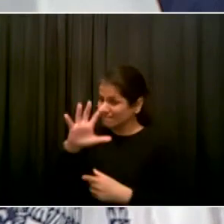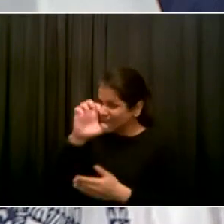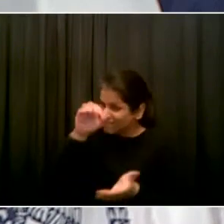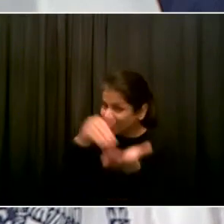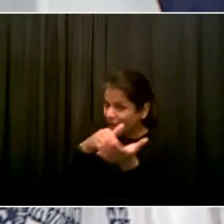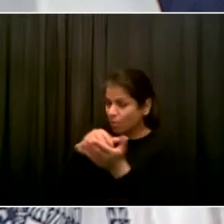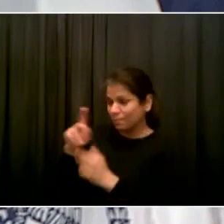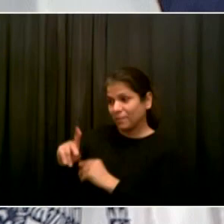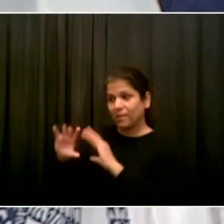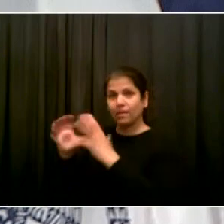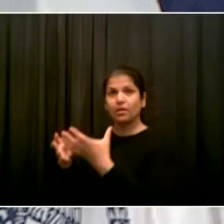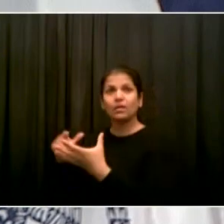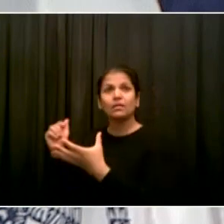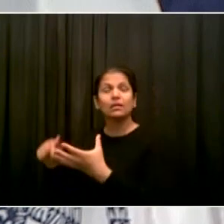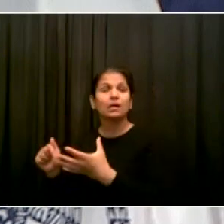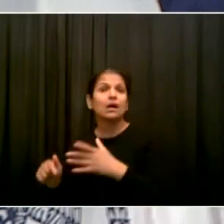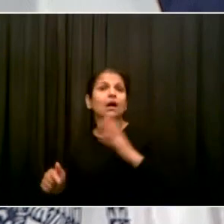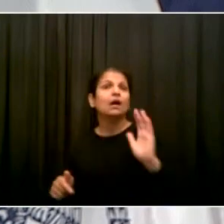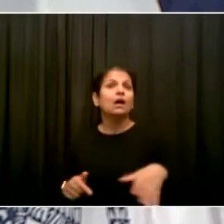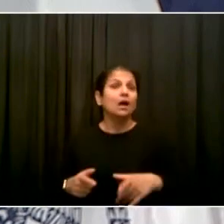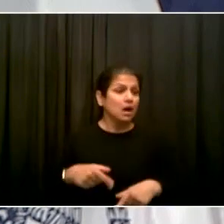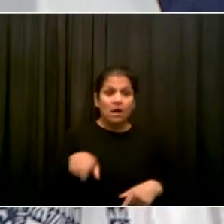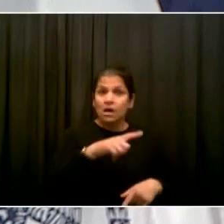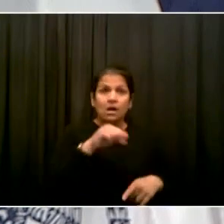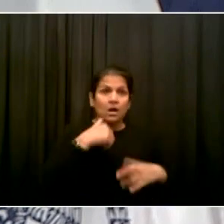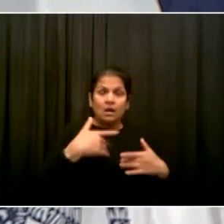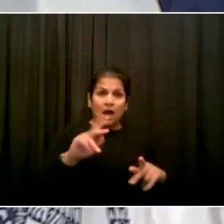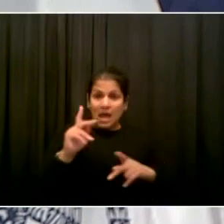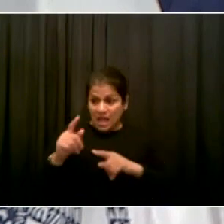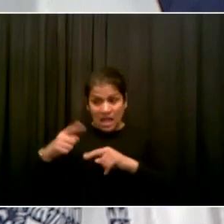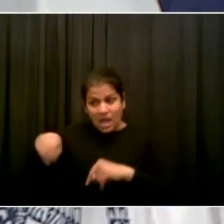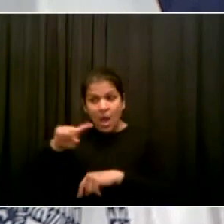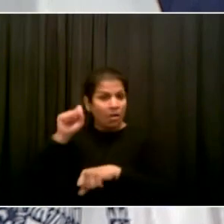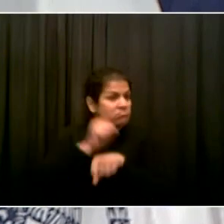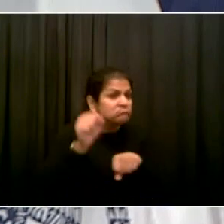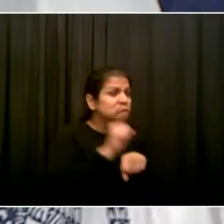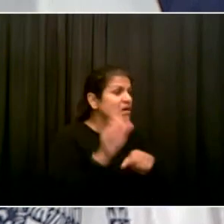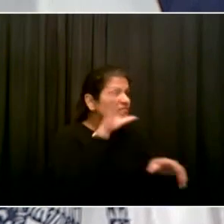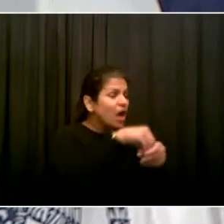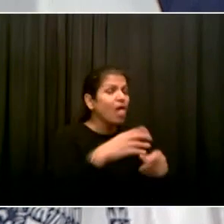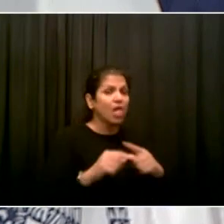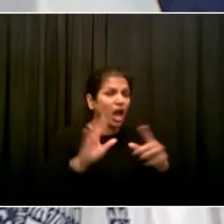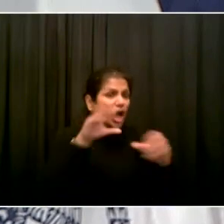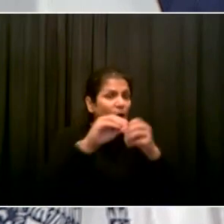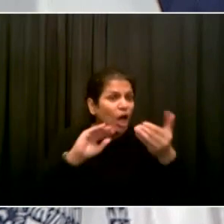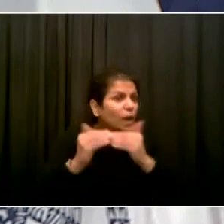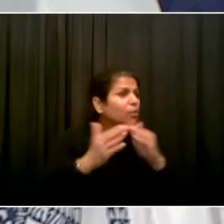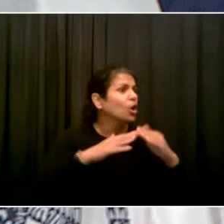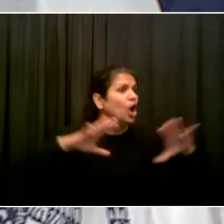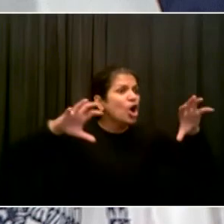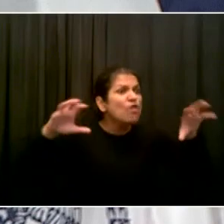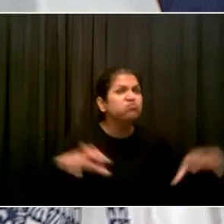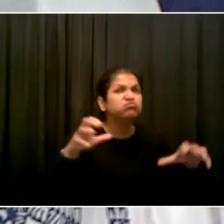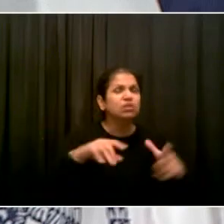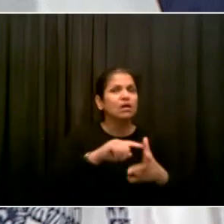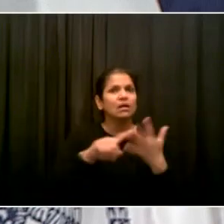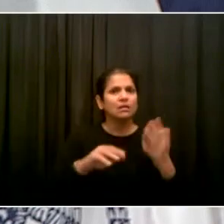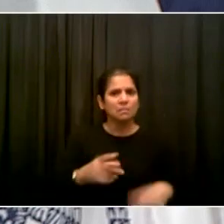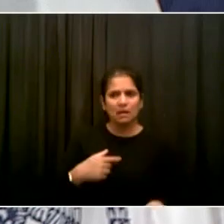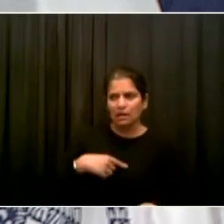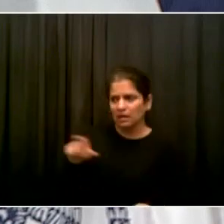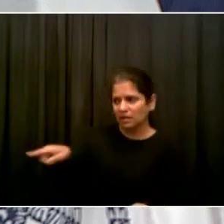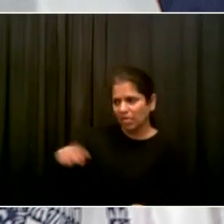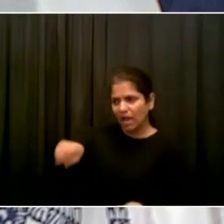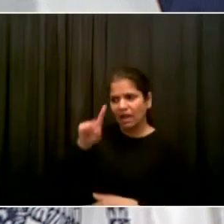of people, and they have not gotten the same help that other folks got during this crisis. My understanding is it is limited